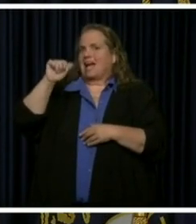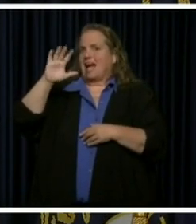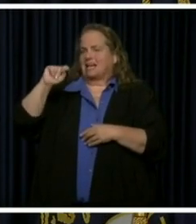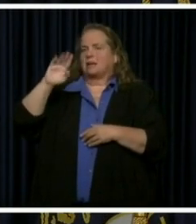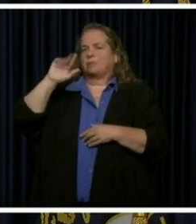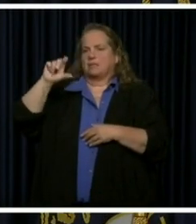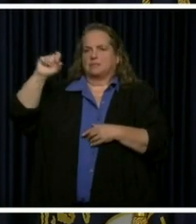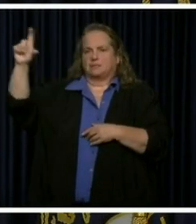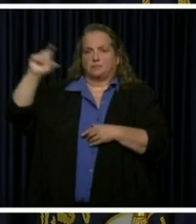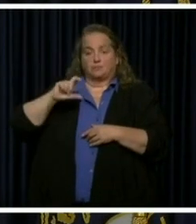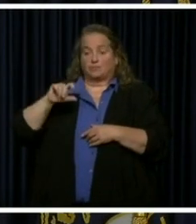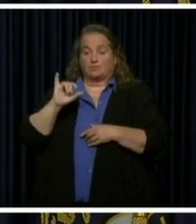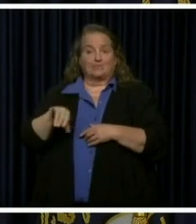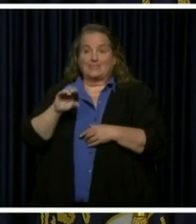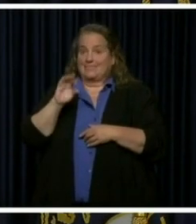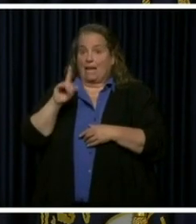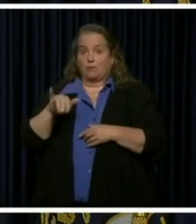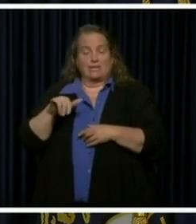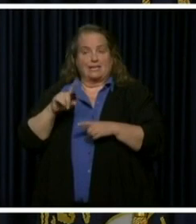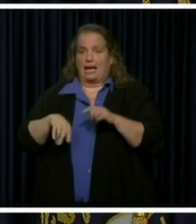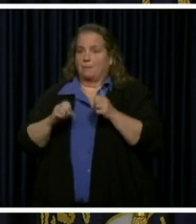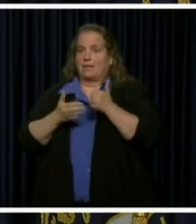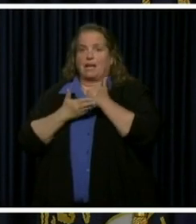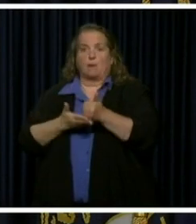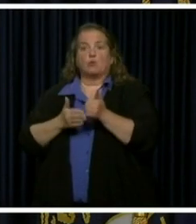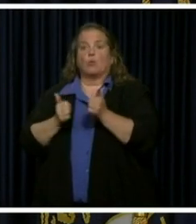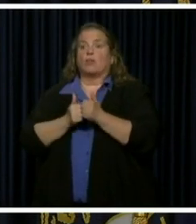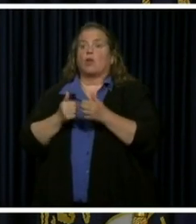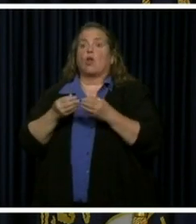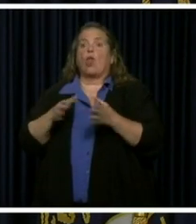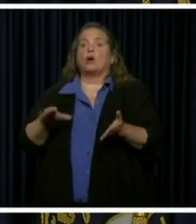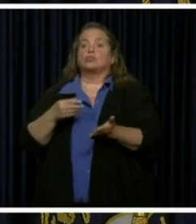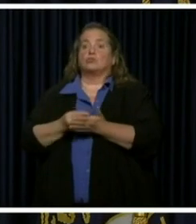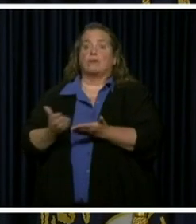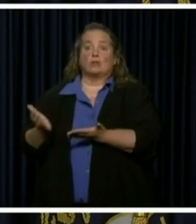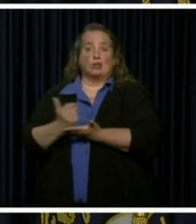these counties can't be helped for the lost revenue, and the state